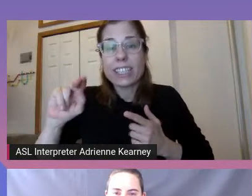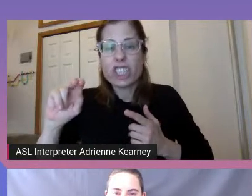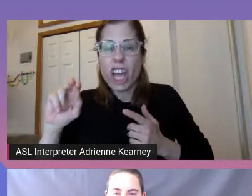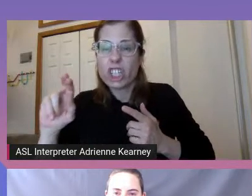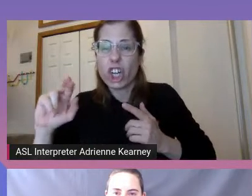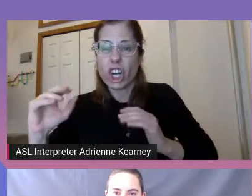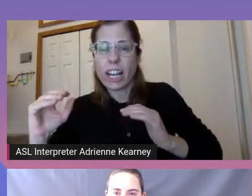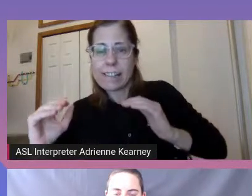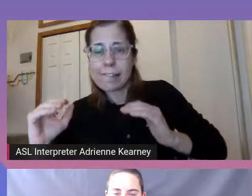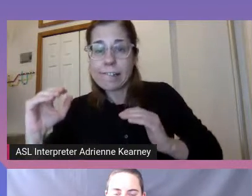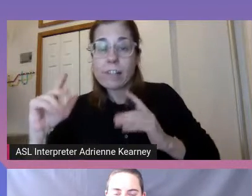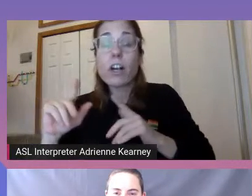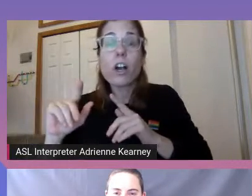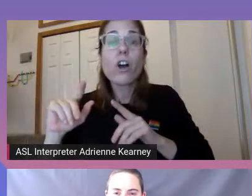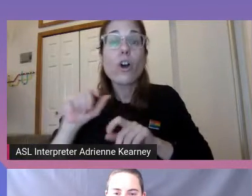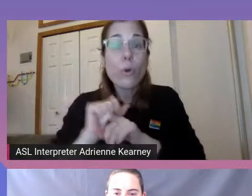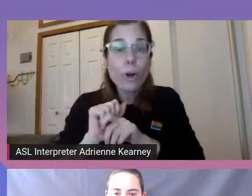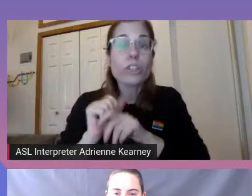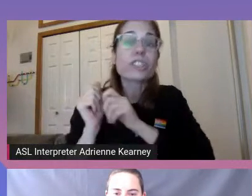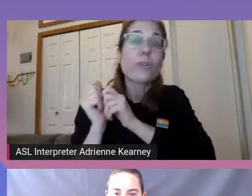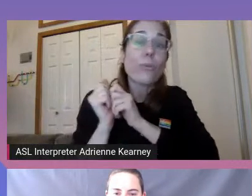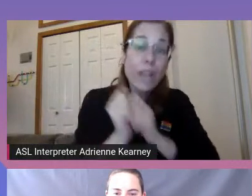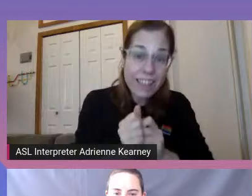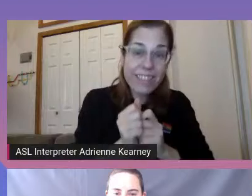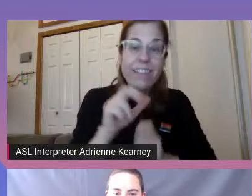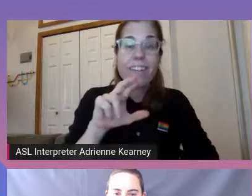make sure that those things are always working together?